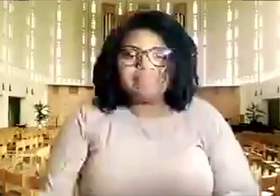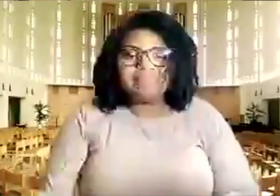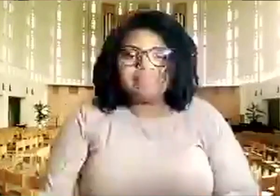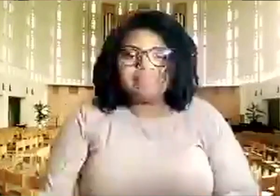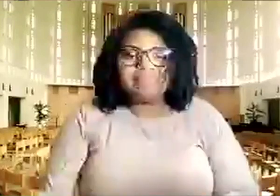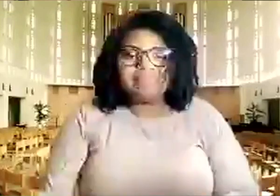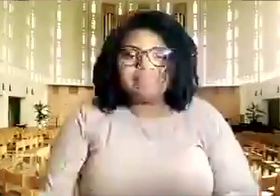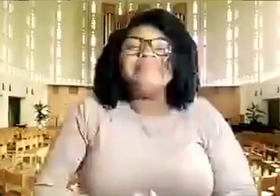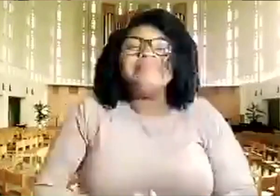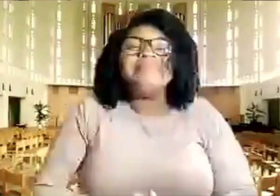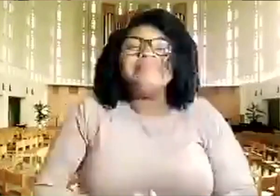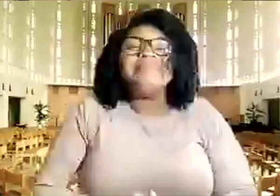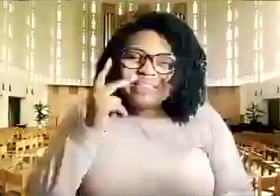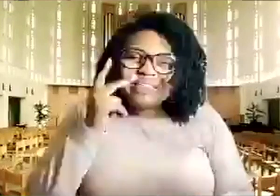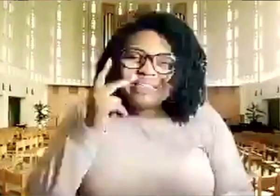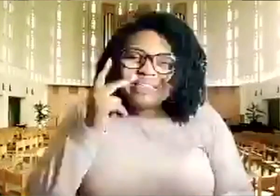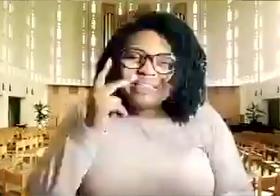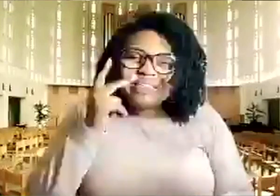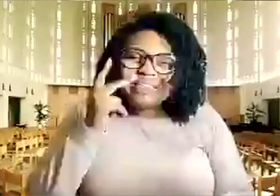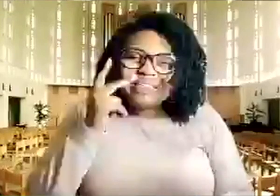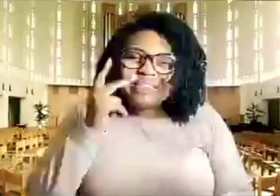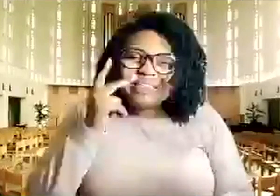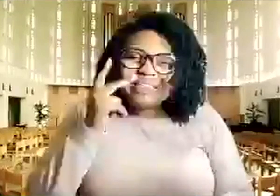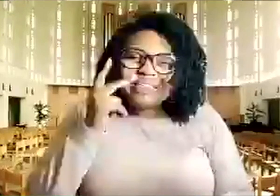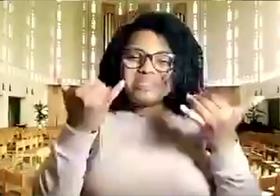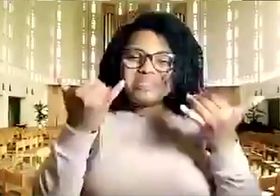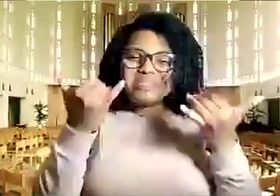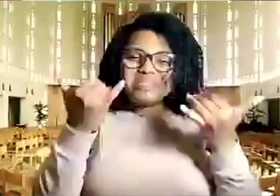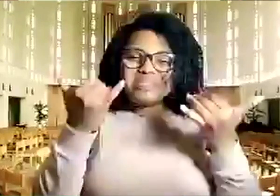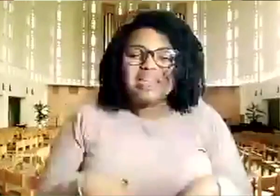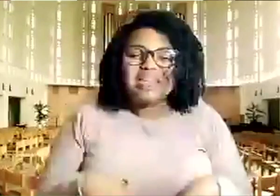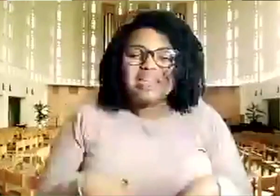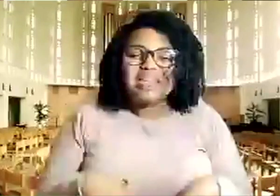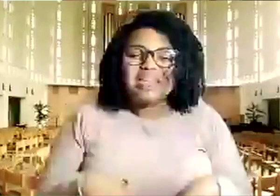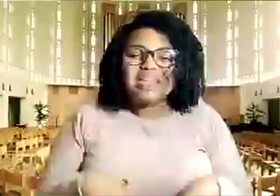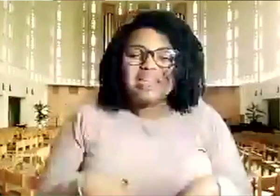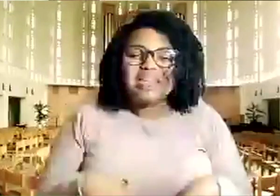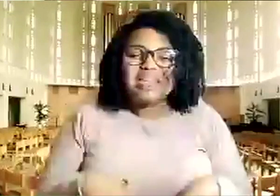Welcome. We're so happy to have you with us this morning.